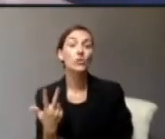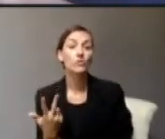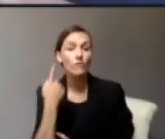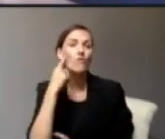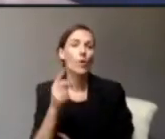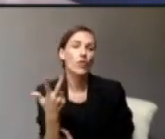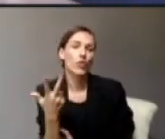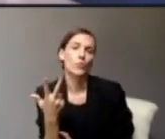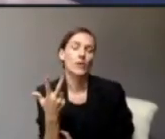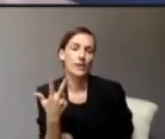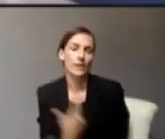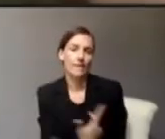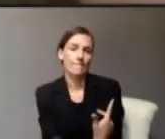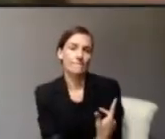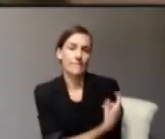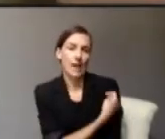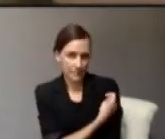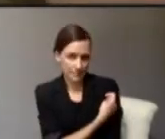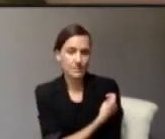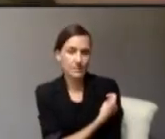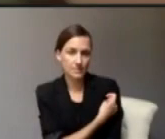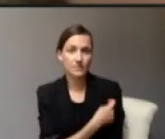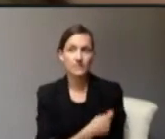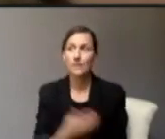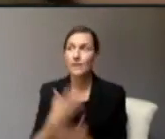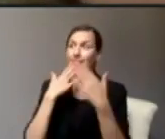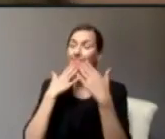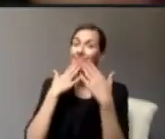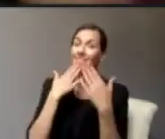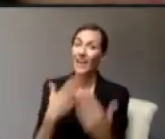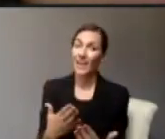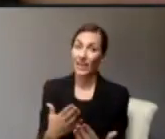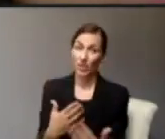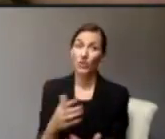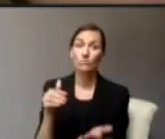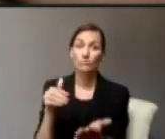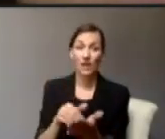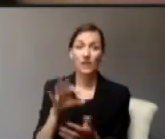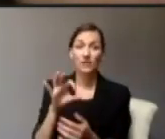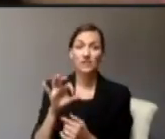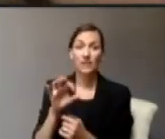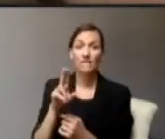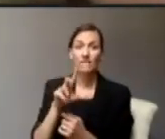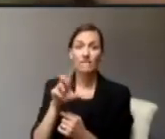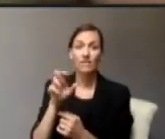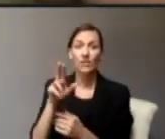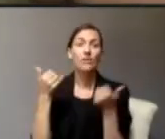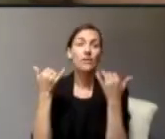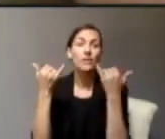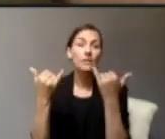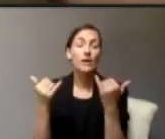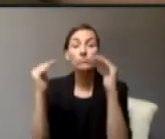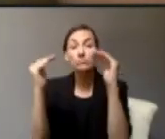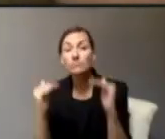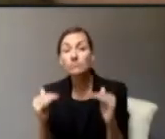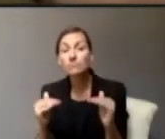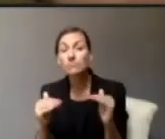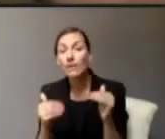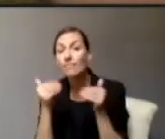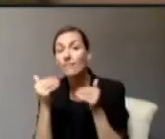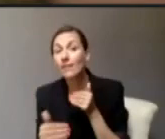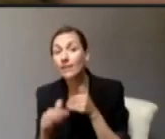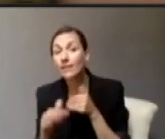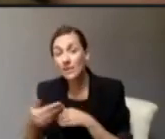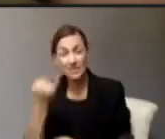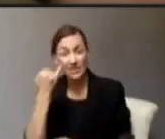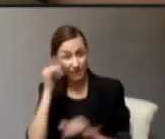candidates. Great. Thank you, Dr. Fuller. We're gonna have to move on to our next guest. We might ask you if you could stay